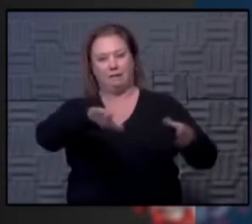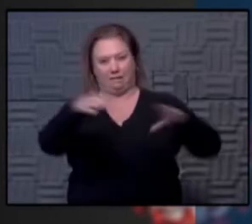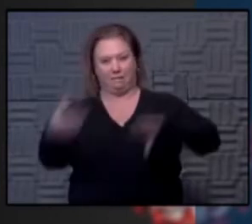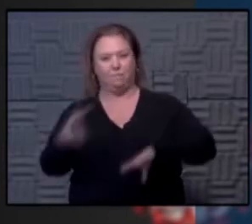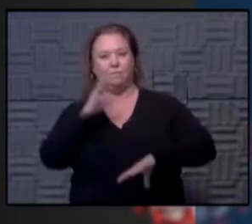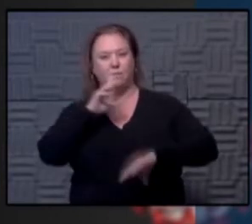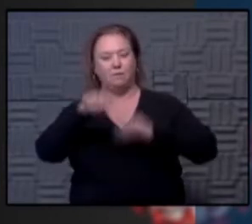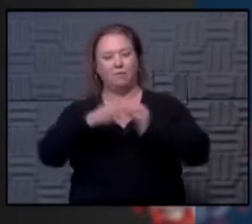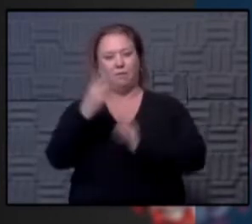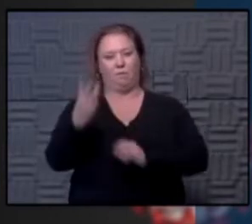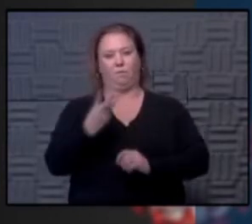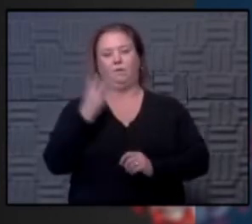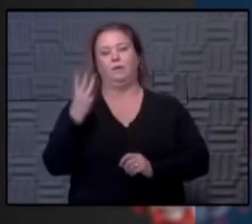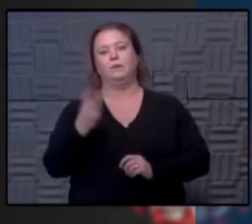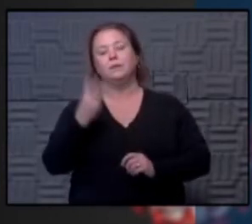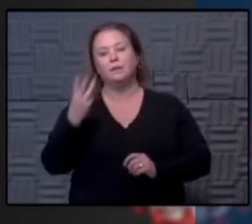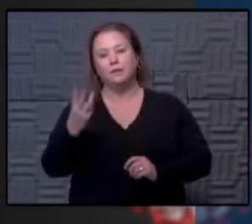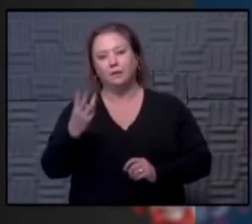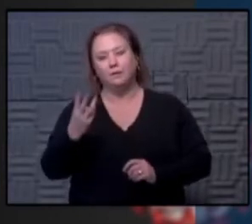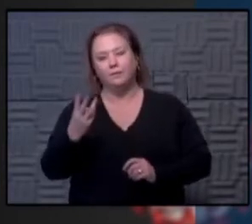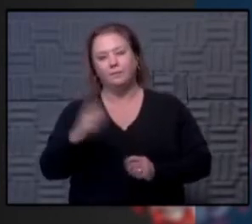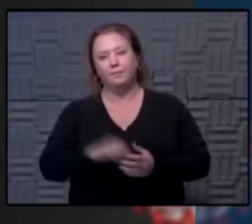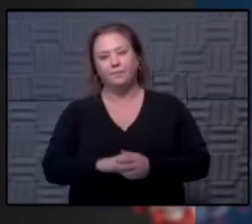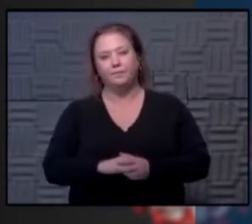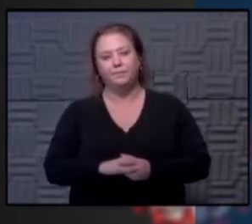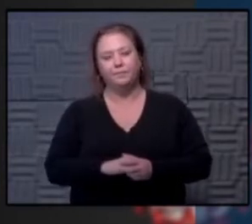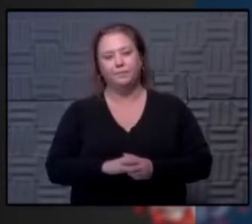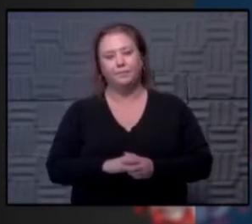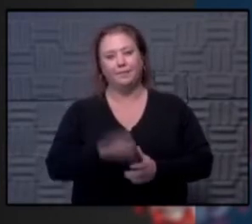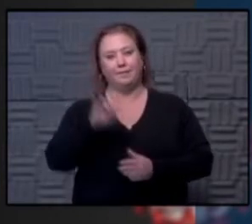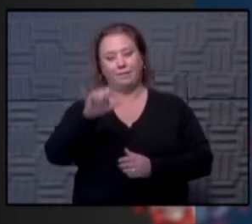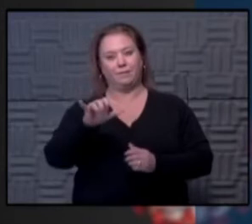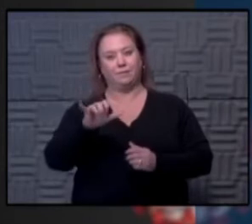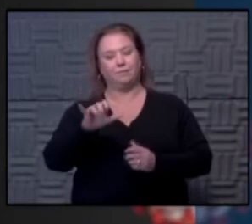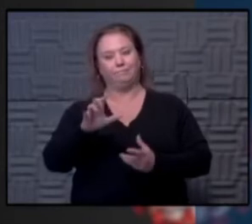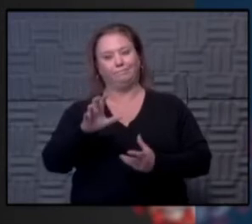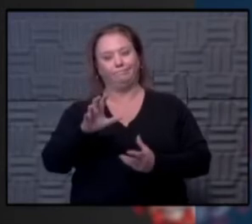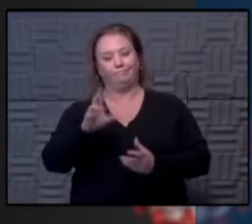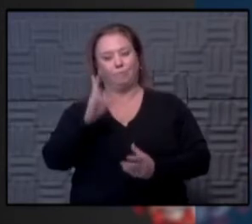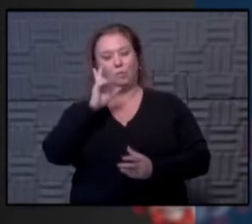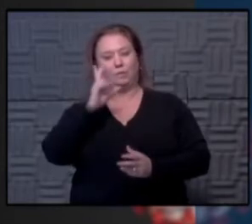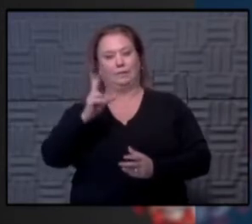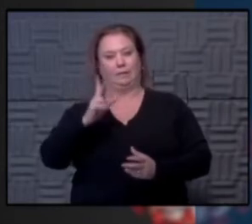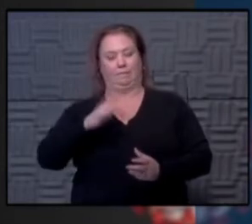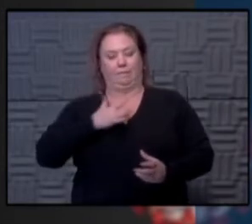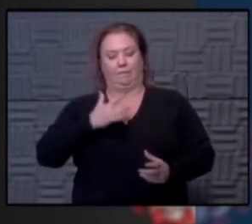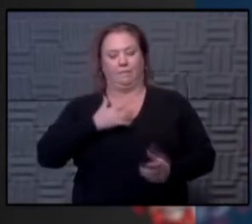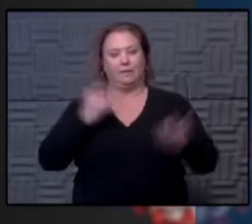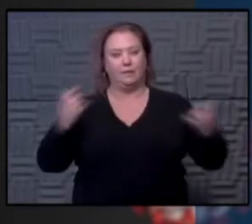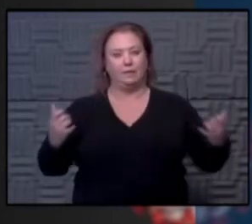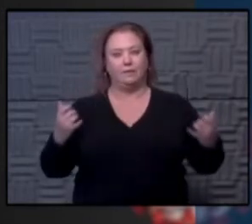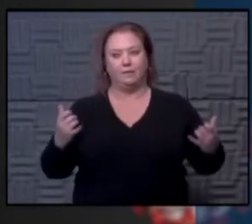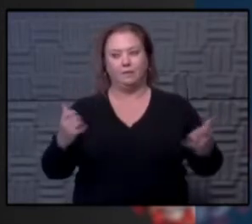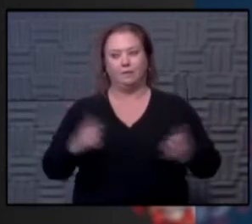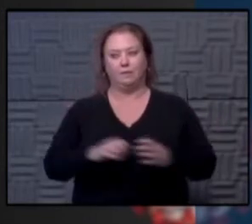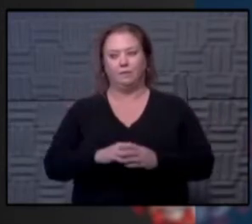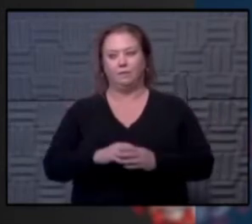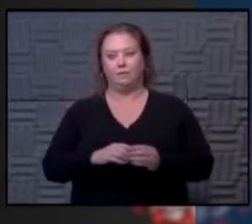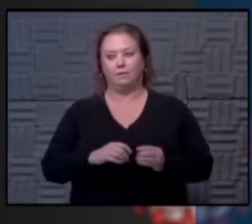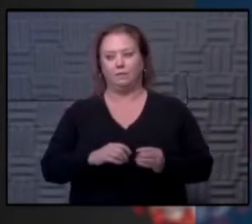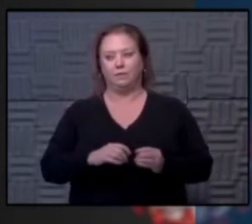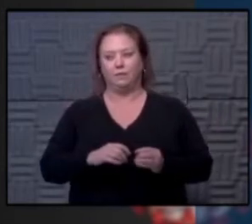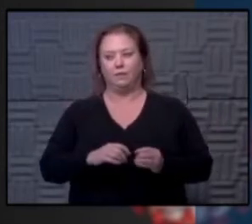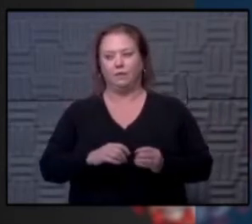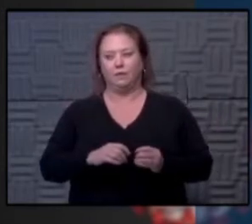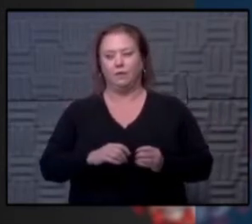Wednesday. That's definitely part of the story of what we're seeing and feeling right now.